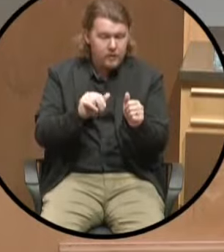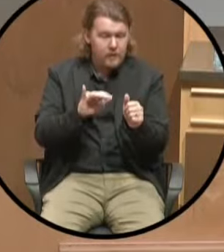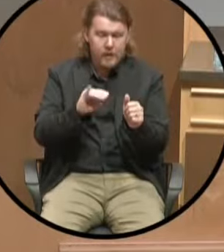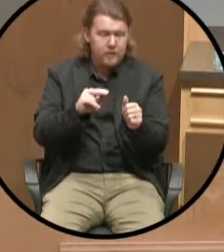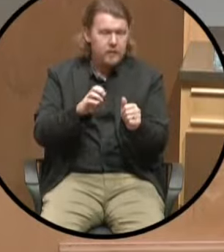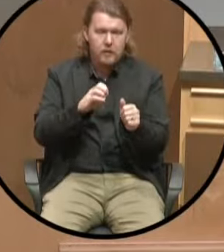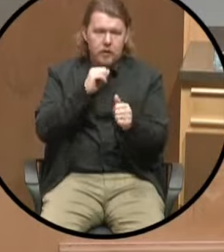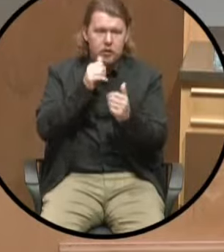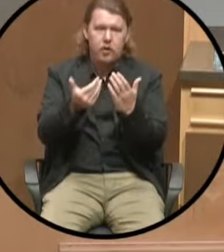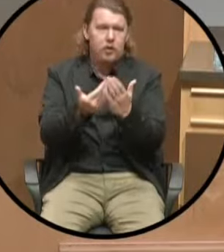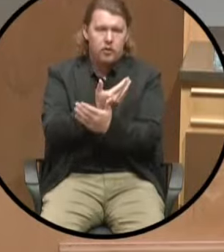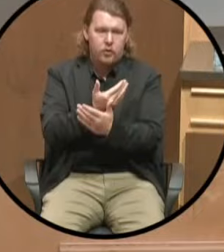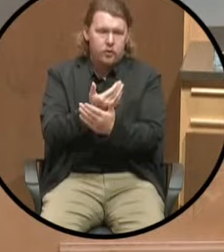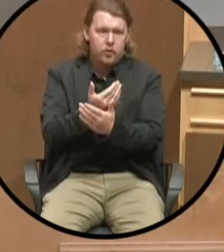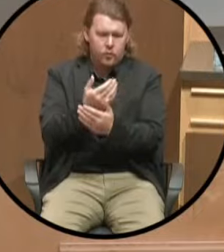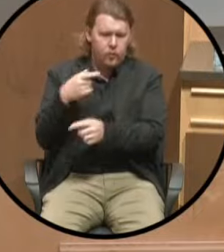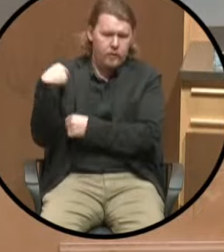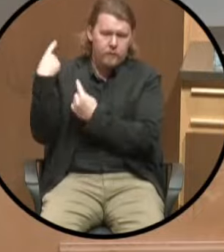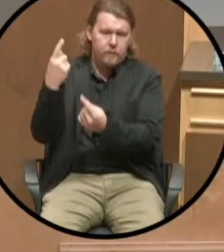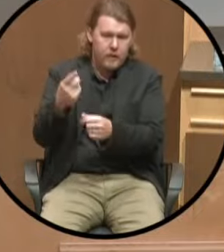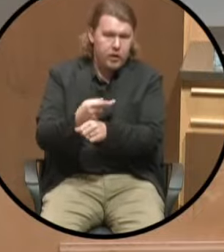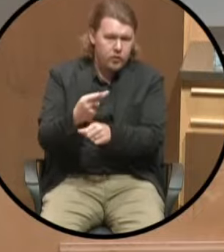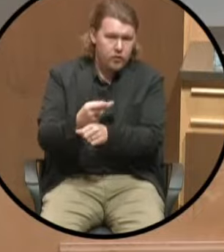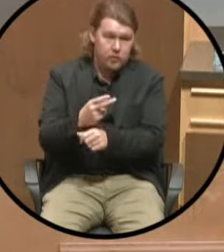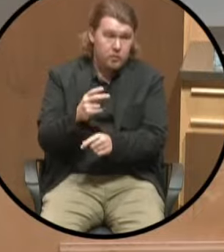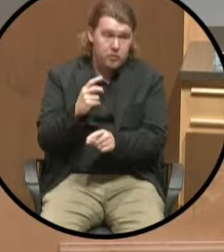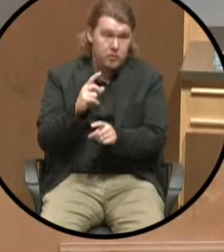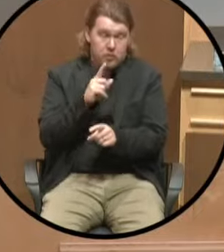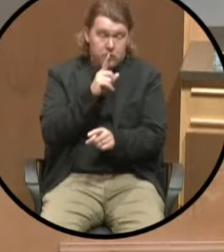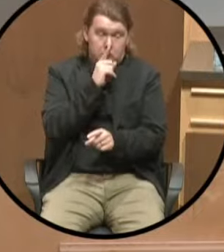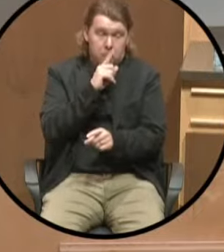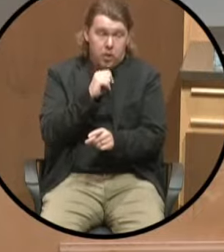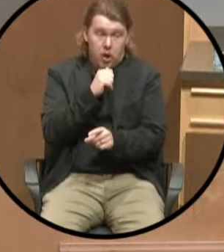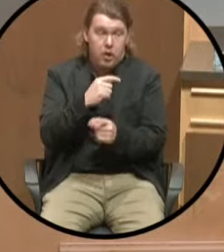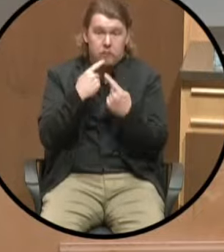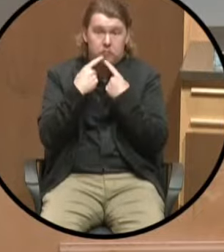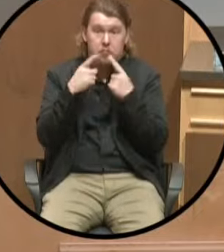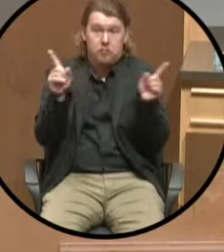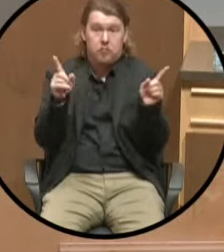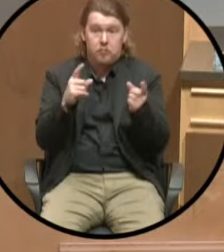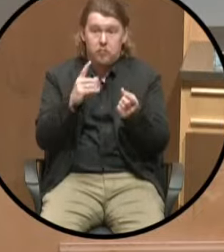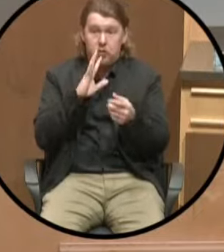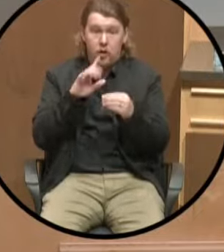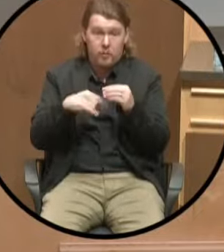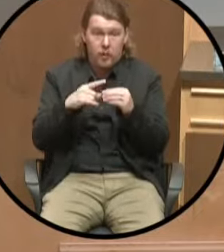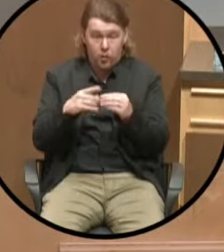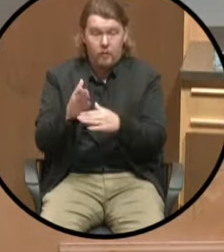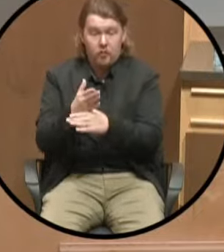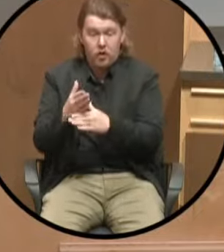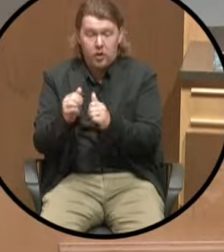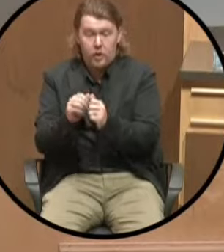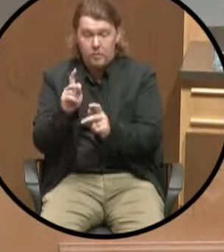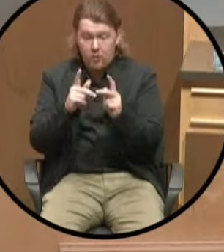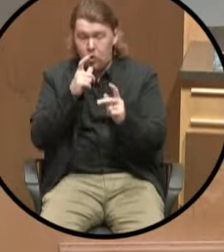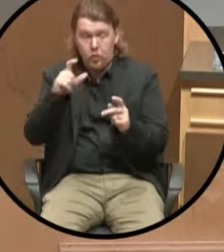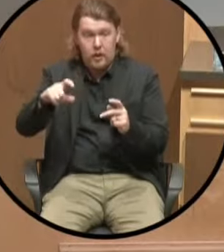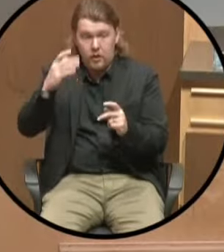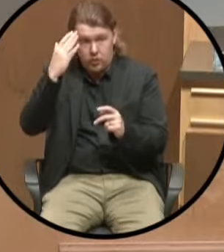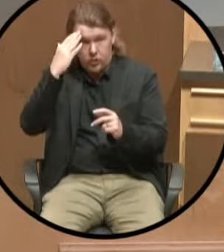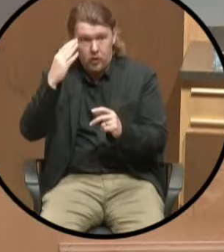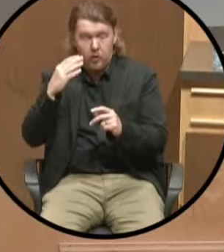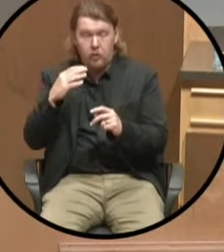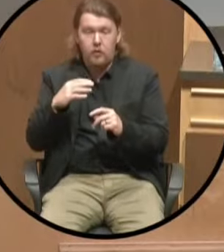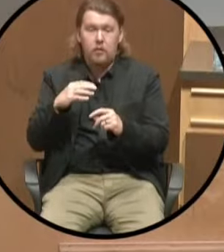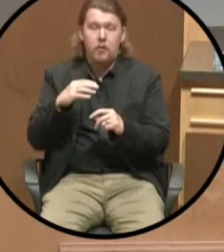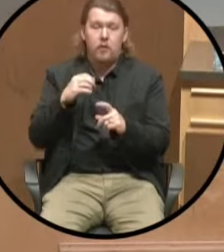brand new. It's been here. We just haven't shared it. We've shared it in the groups that needed to know about it. And then suddenly